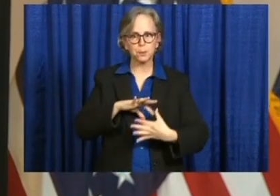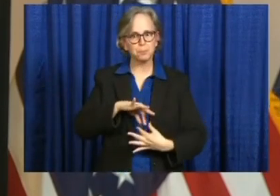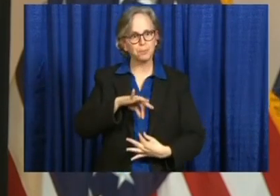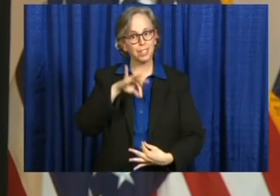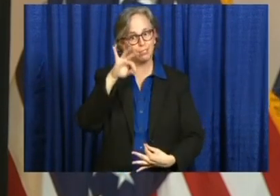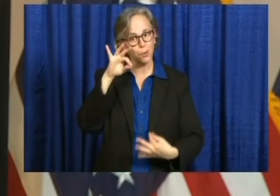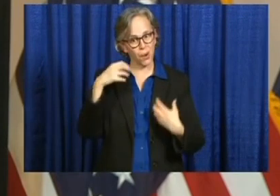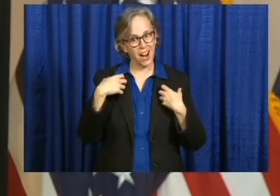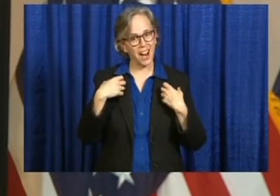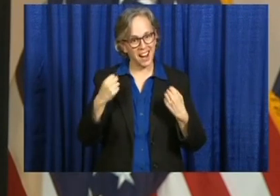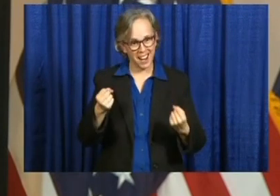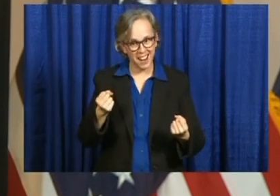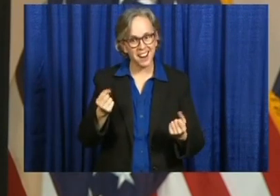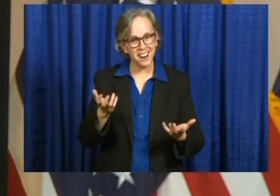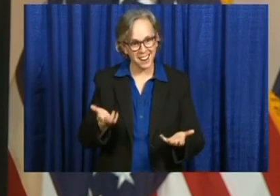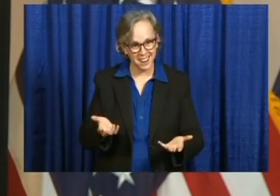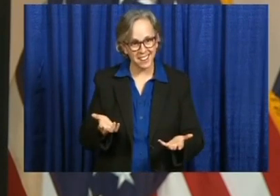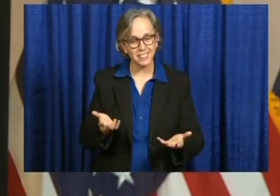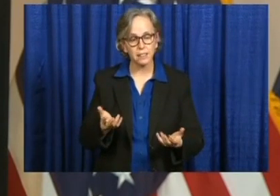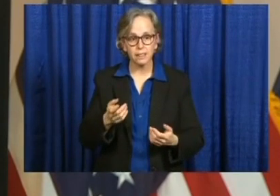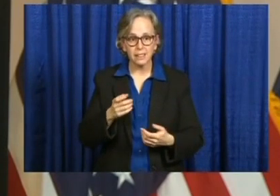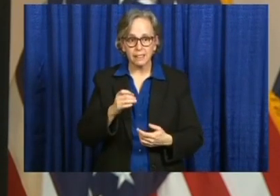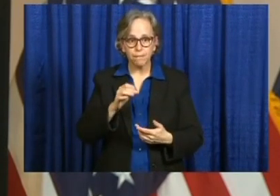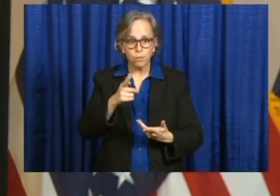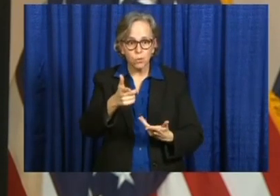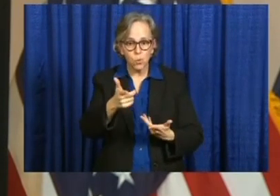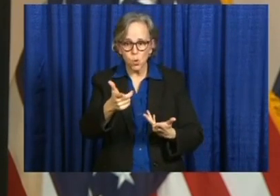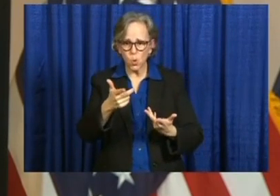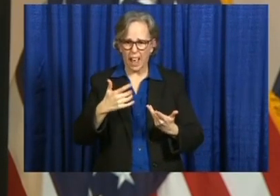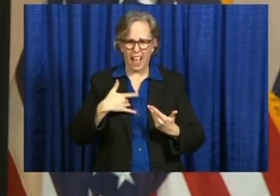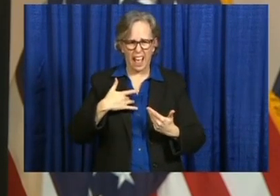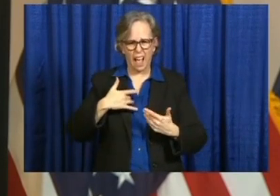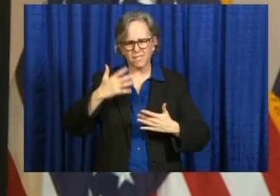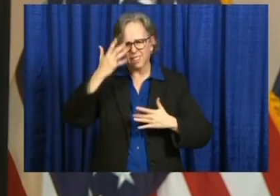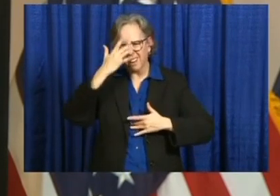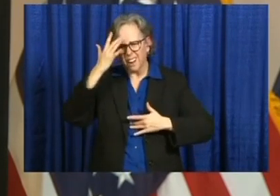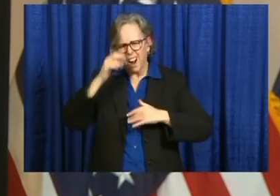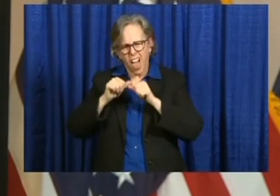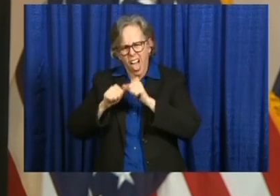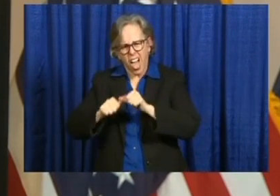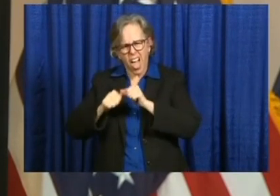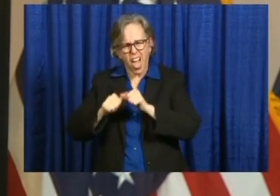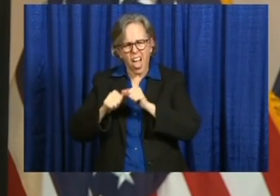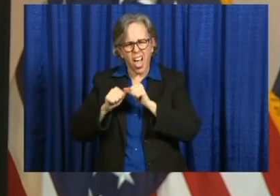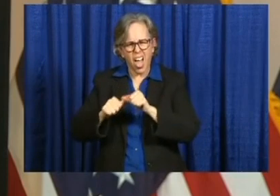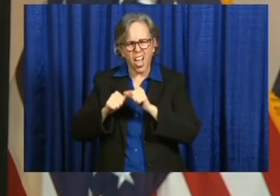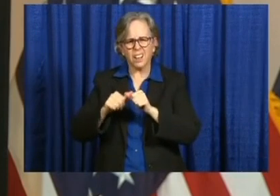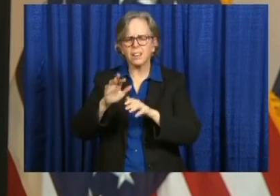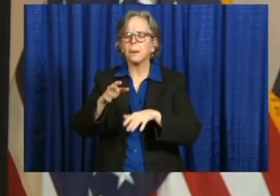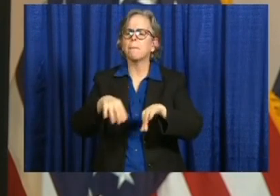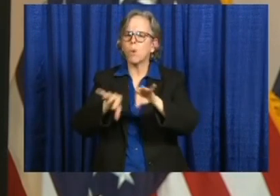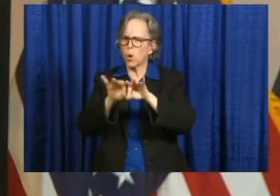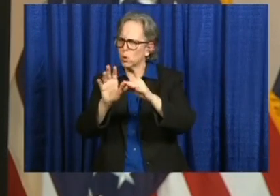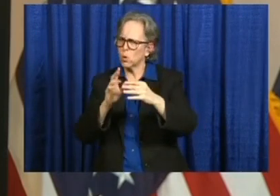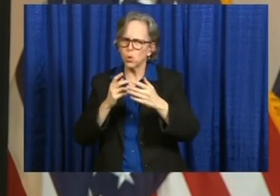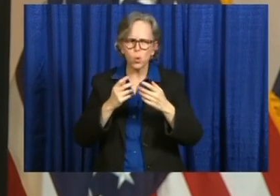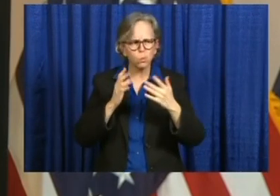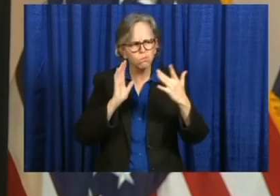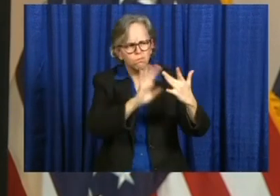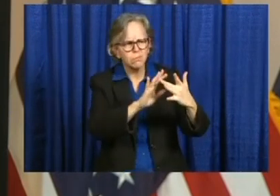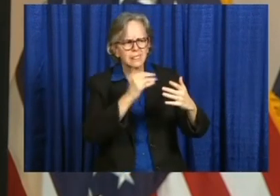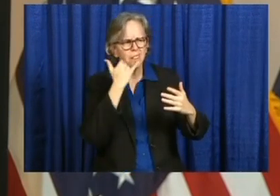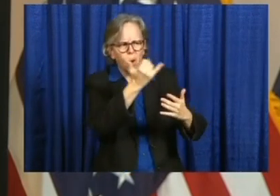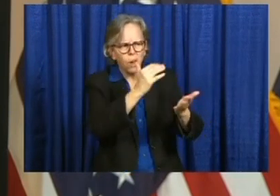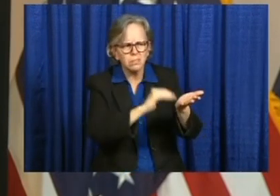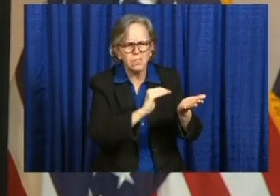management issues, and if you have any new symptoms too. Also stay in touch with your mental health and addiction counselors if you're already